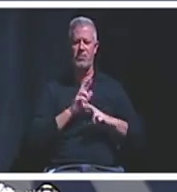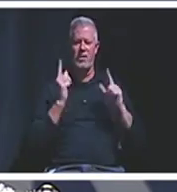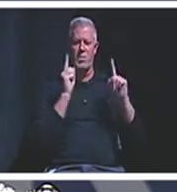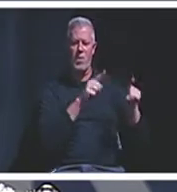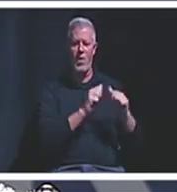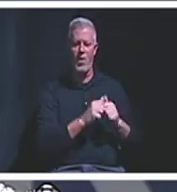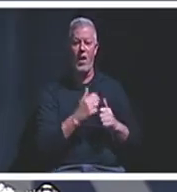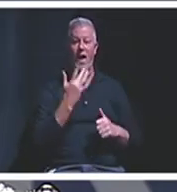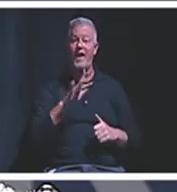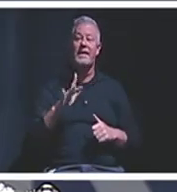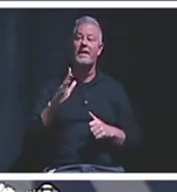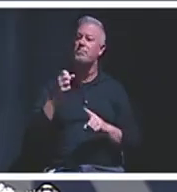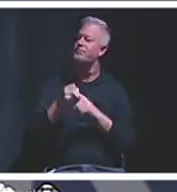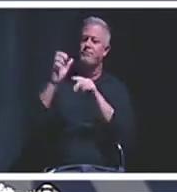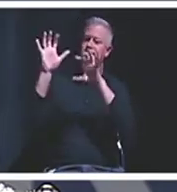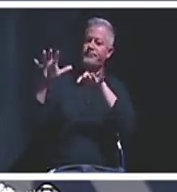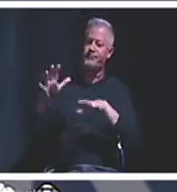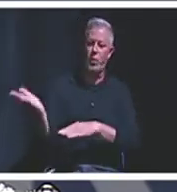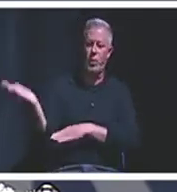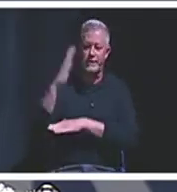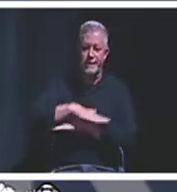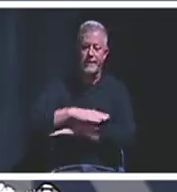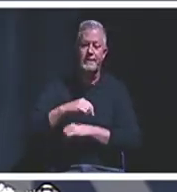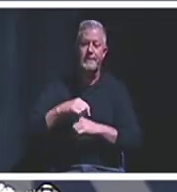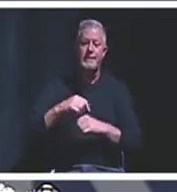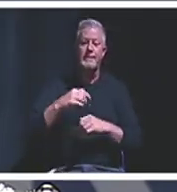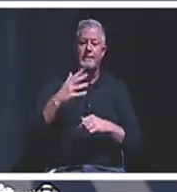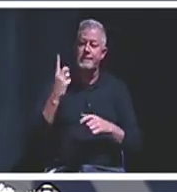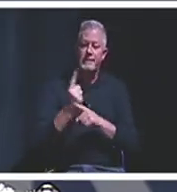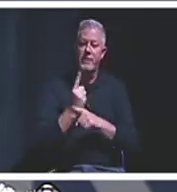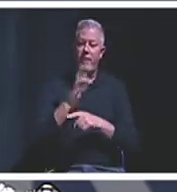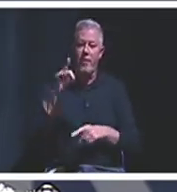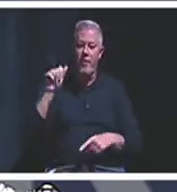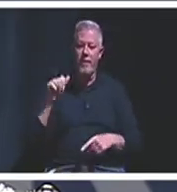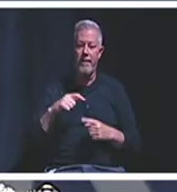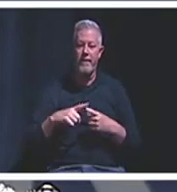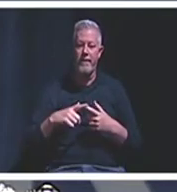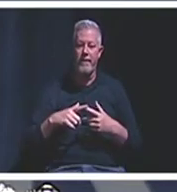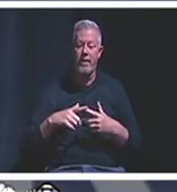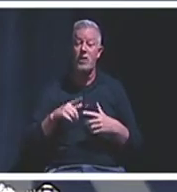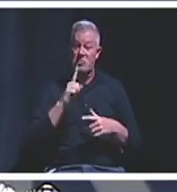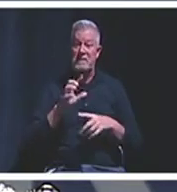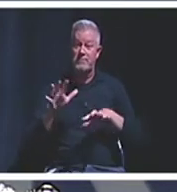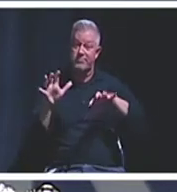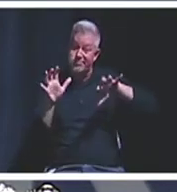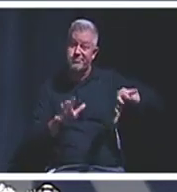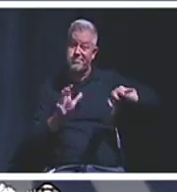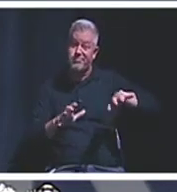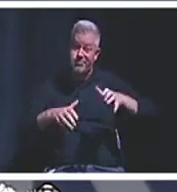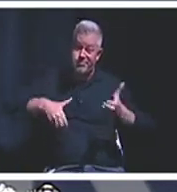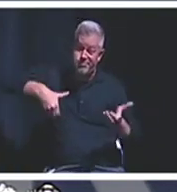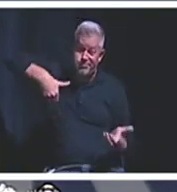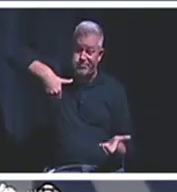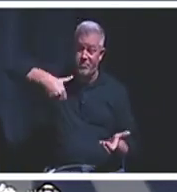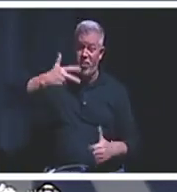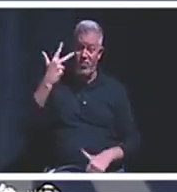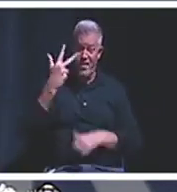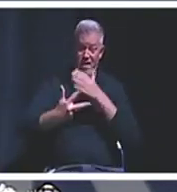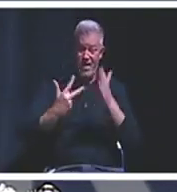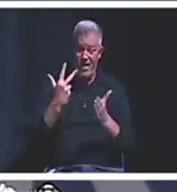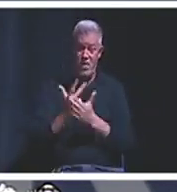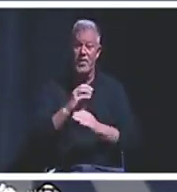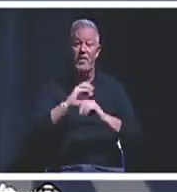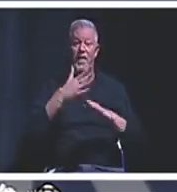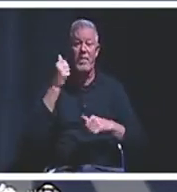our luck, it poured the entire time. In typical Florida fashion, literally monsoon for 3 straight hours. Nothing better than